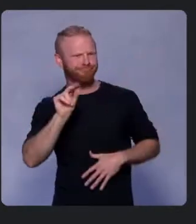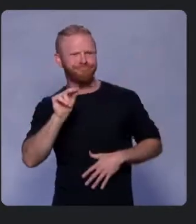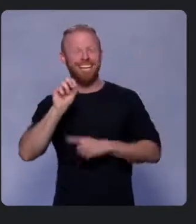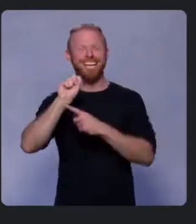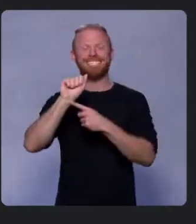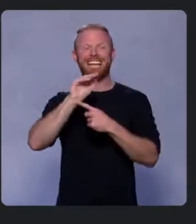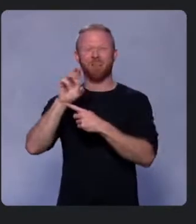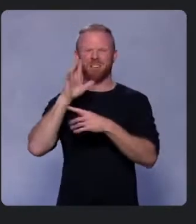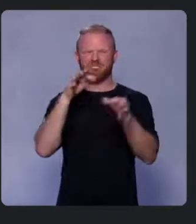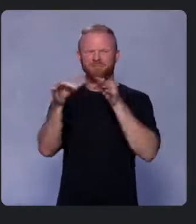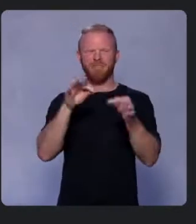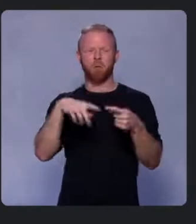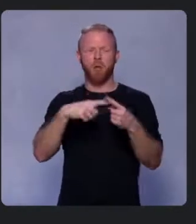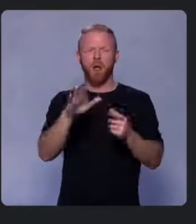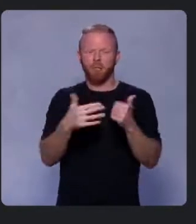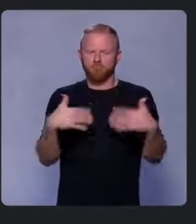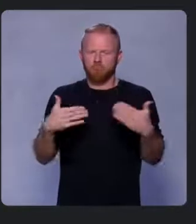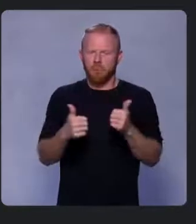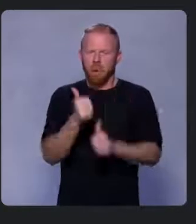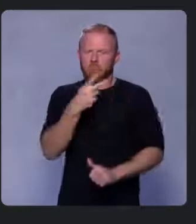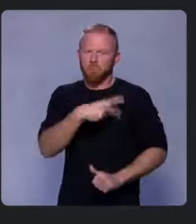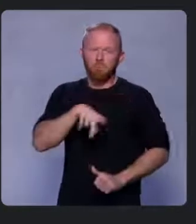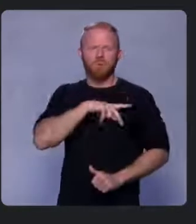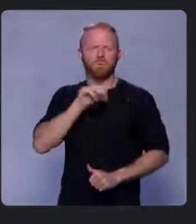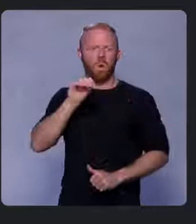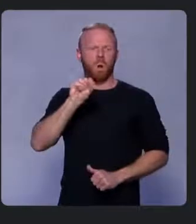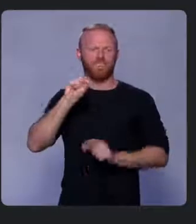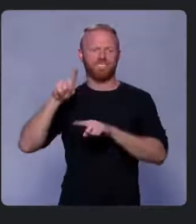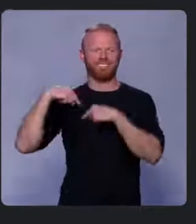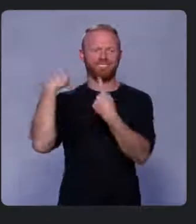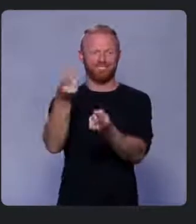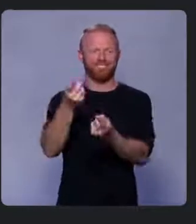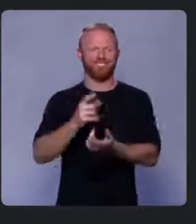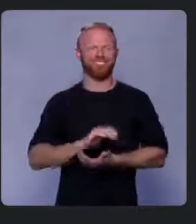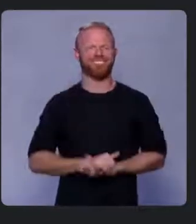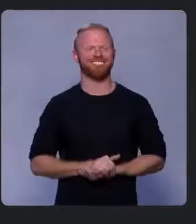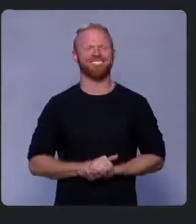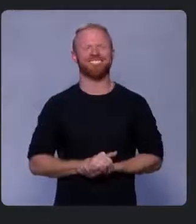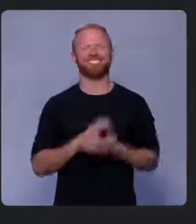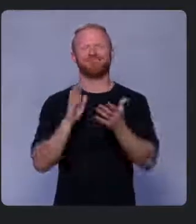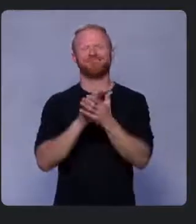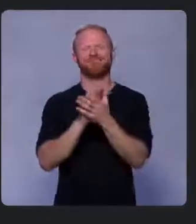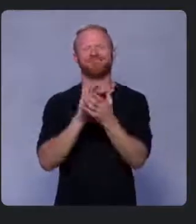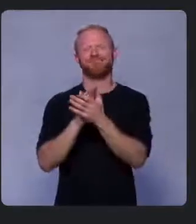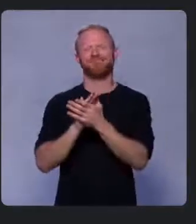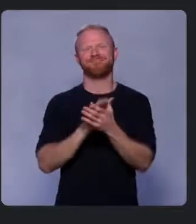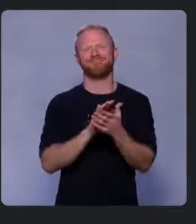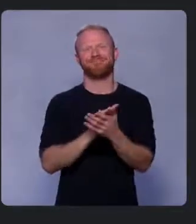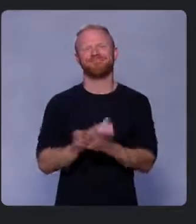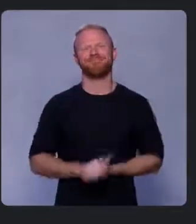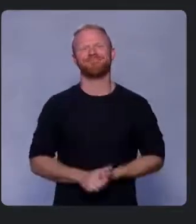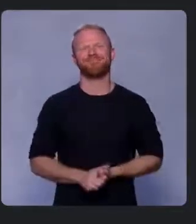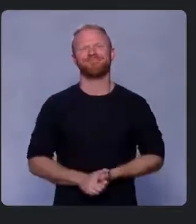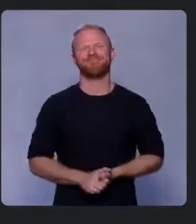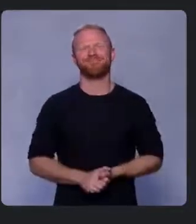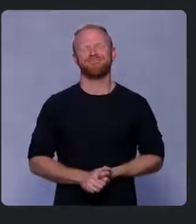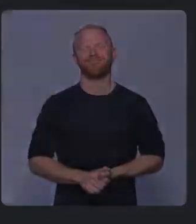personal OS ever.